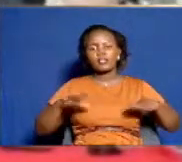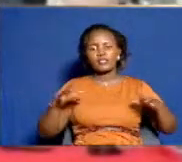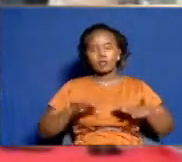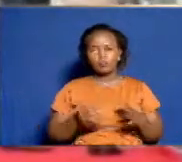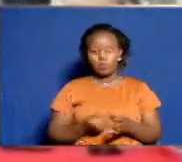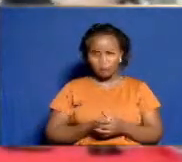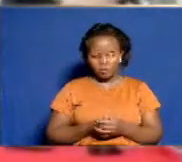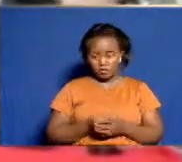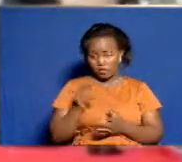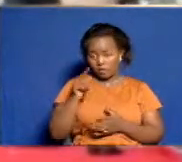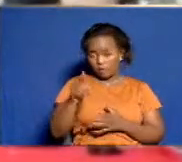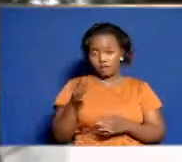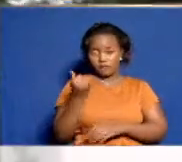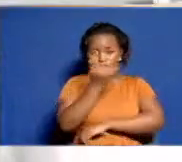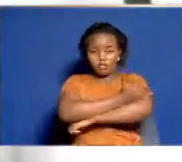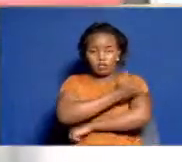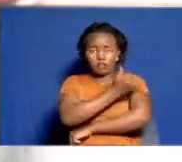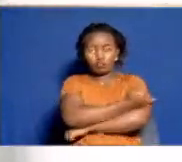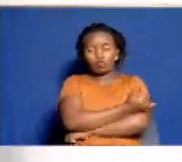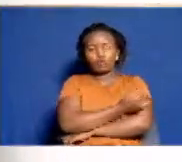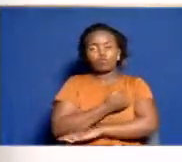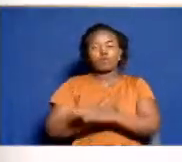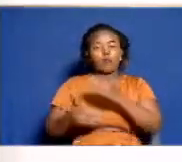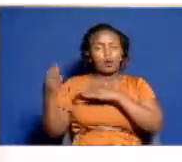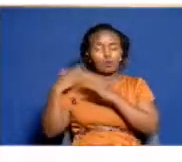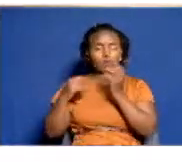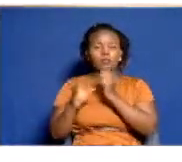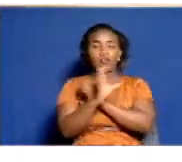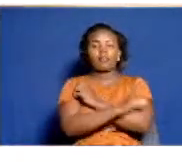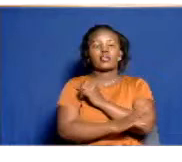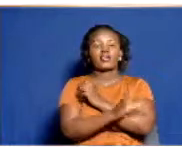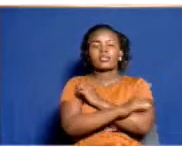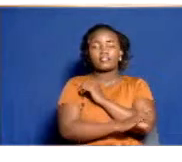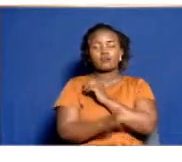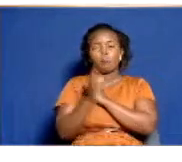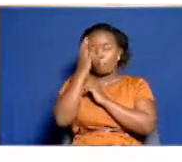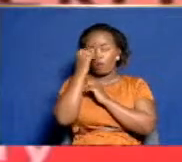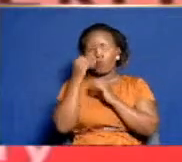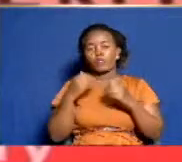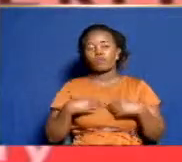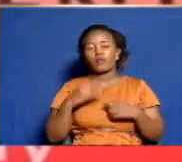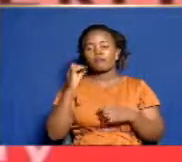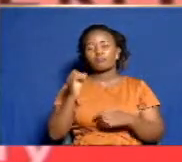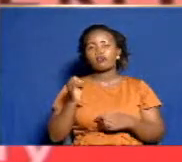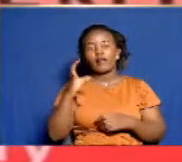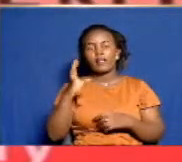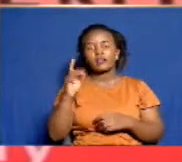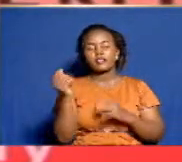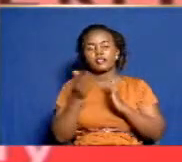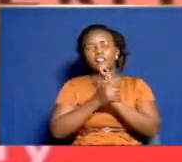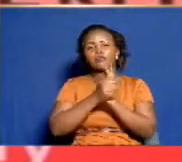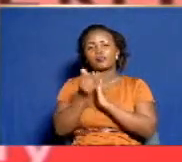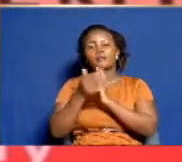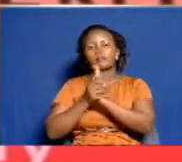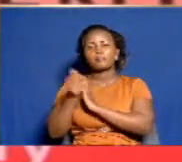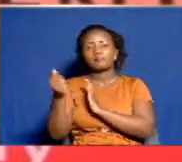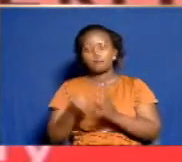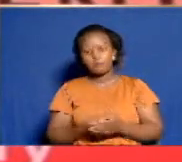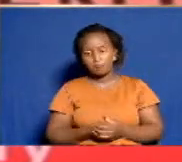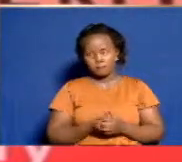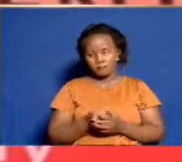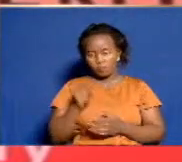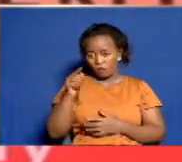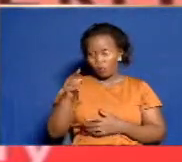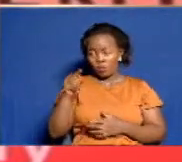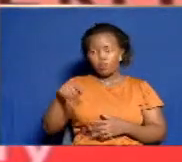collaborate with institutions of higher learning across the country to equip learners with ICT skills. In the future, Huawei will keep on working